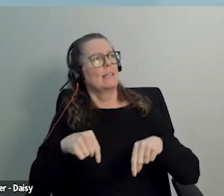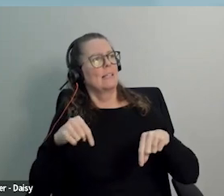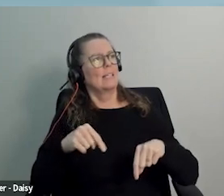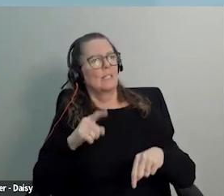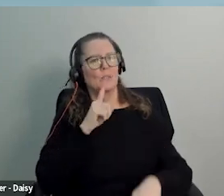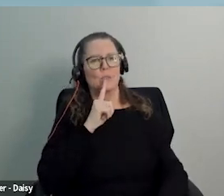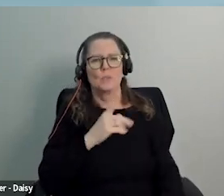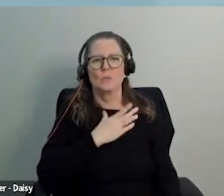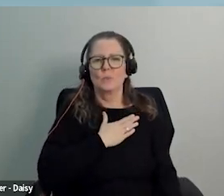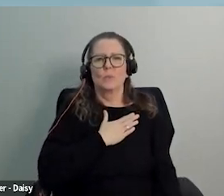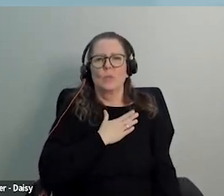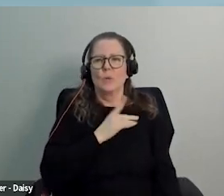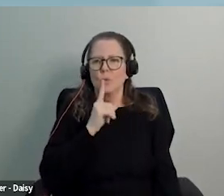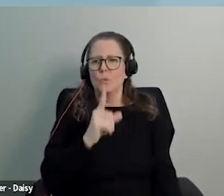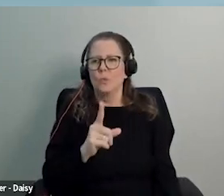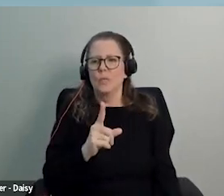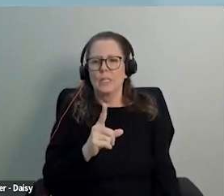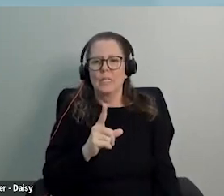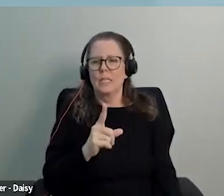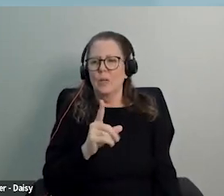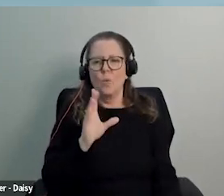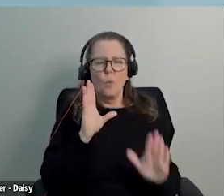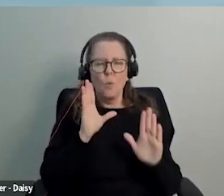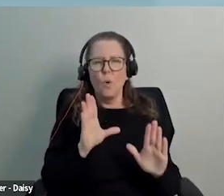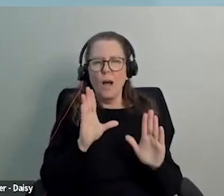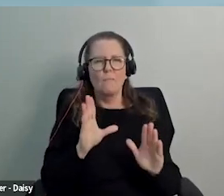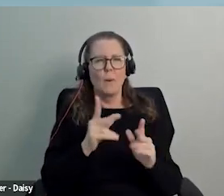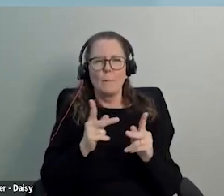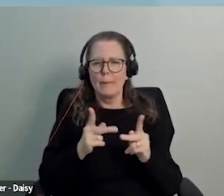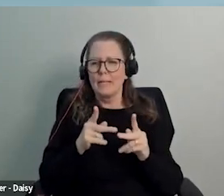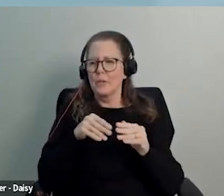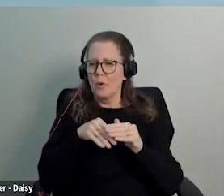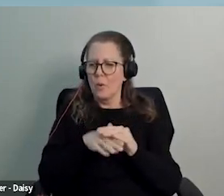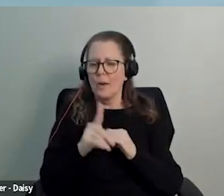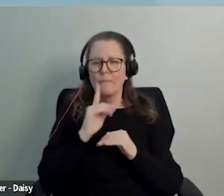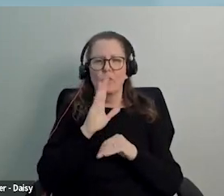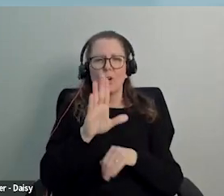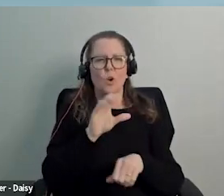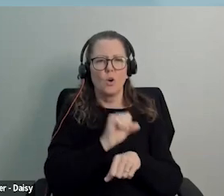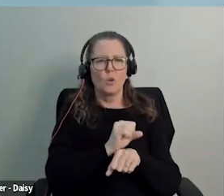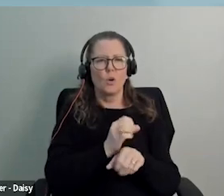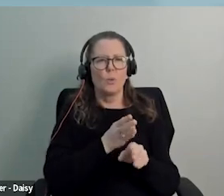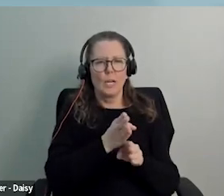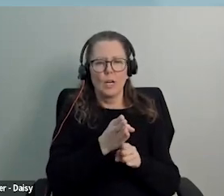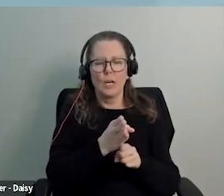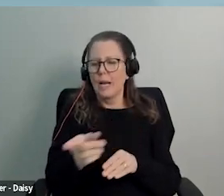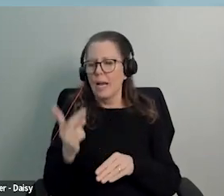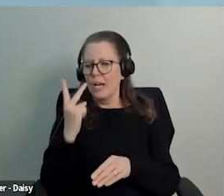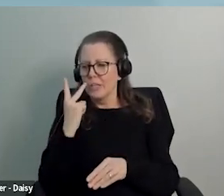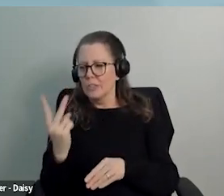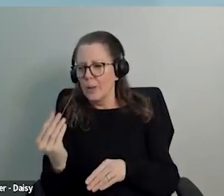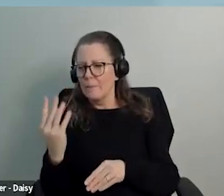just such a great place to go into for your career. And yes, I saw that question pop up real